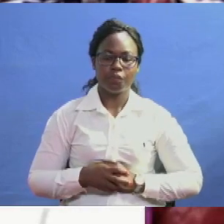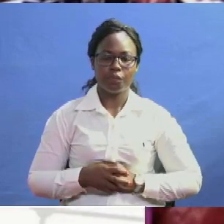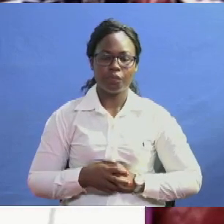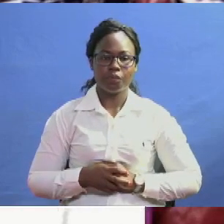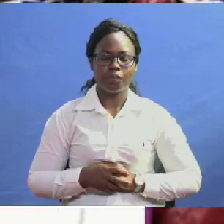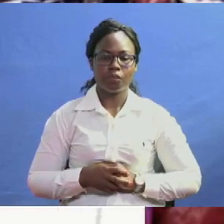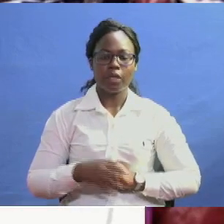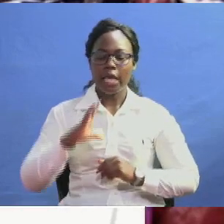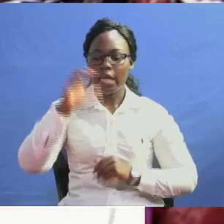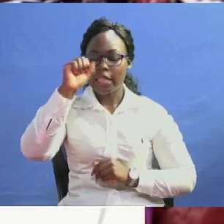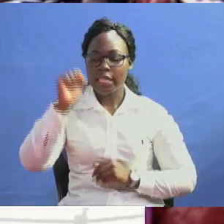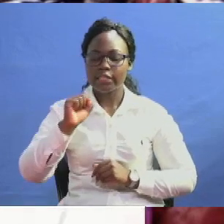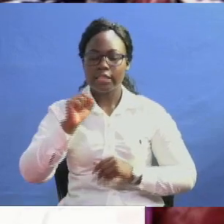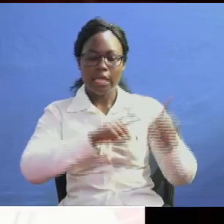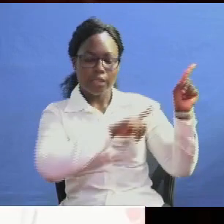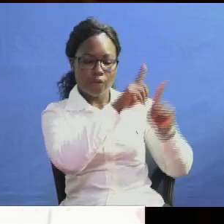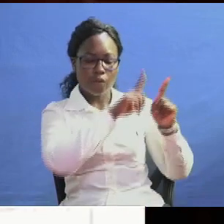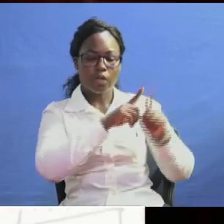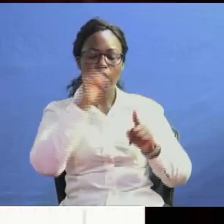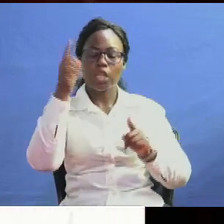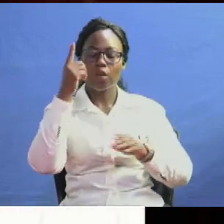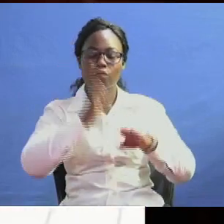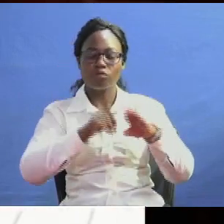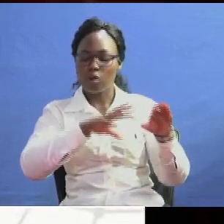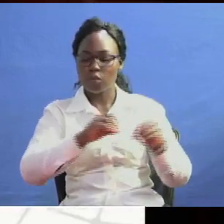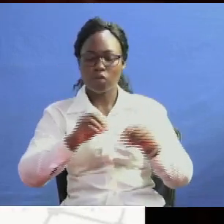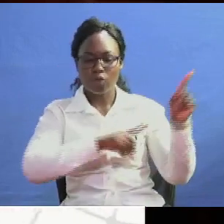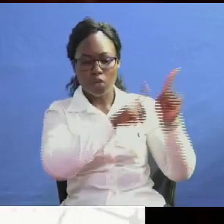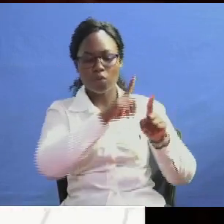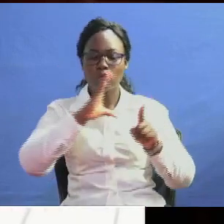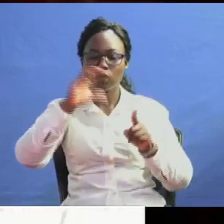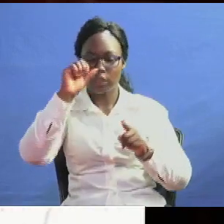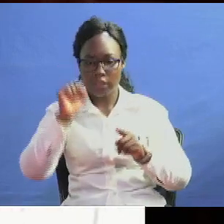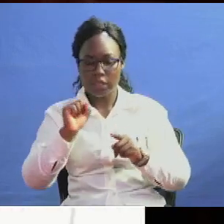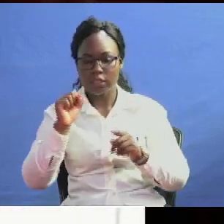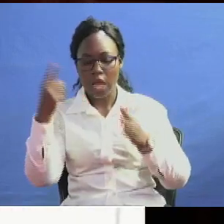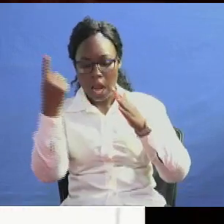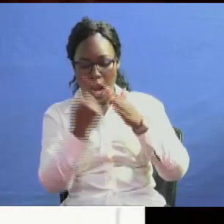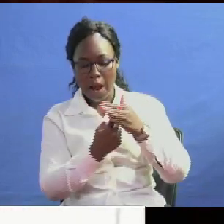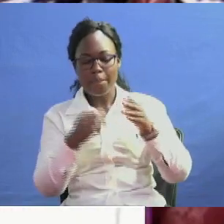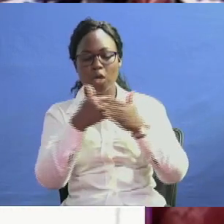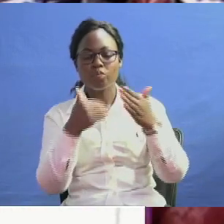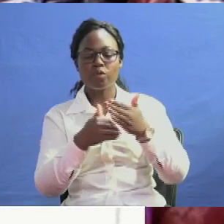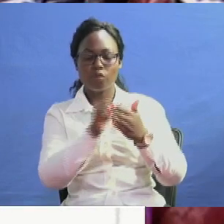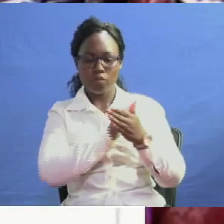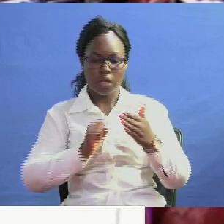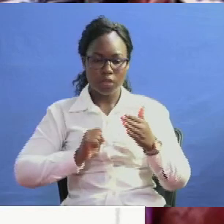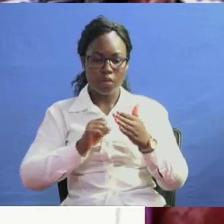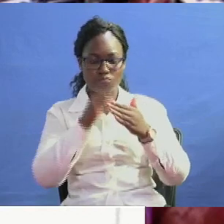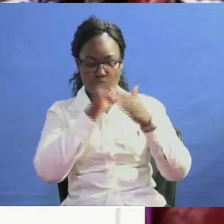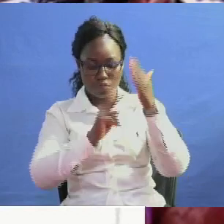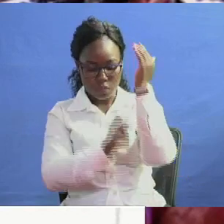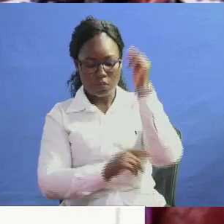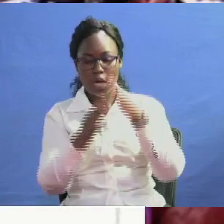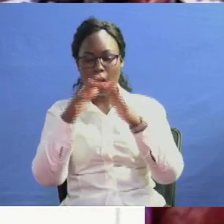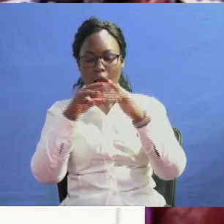Tourism CS Alfred Mutua has, for the first time since moved to the Tourism Ministry, appeared before the Senate plenary to respond to a myriad of issues,